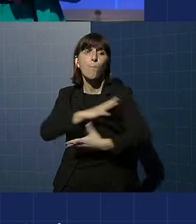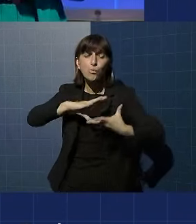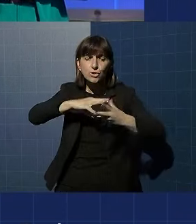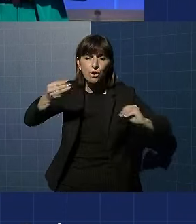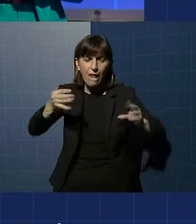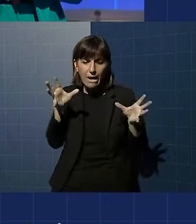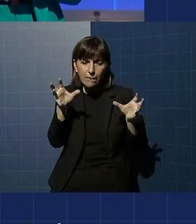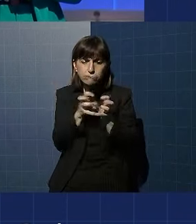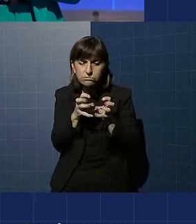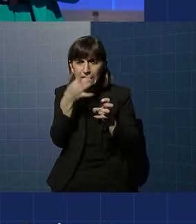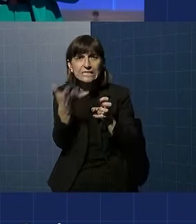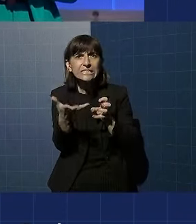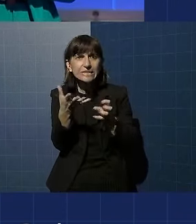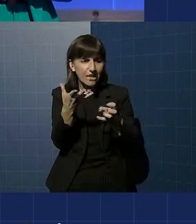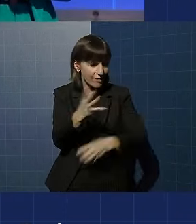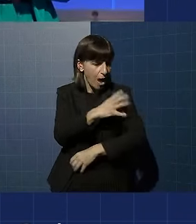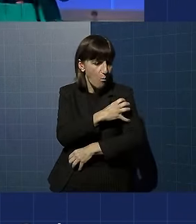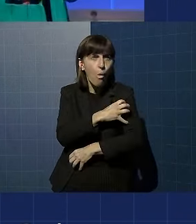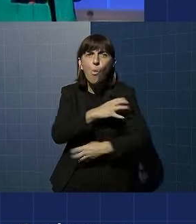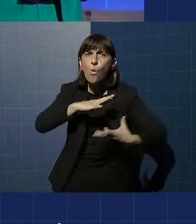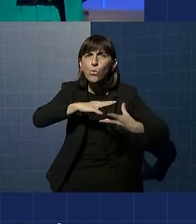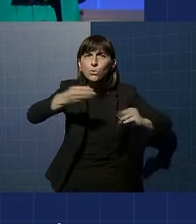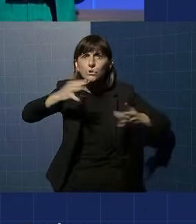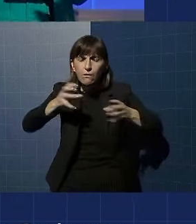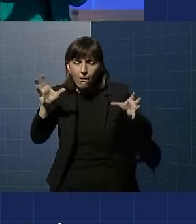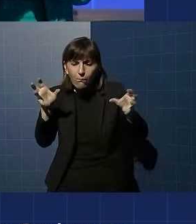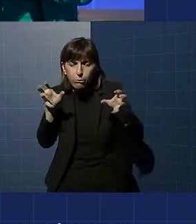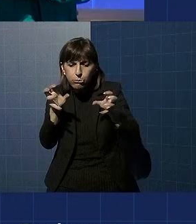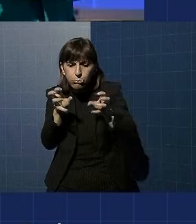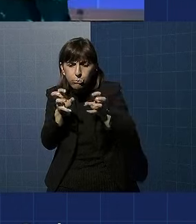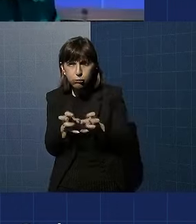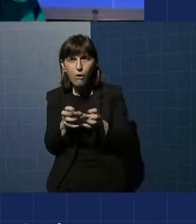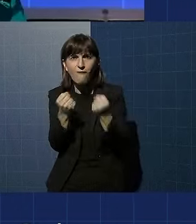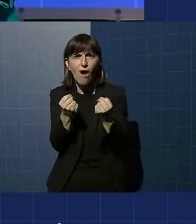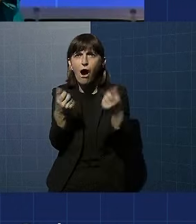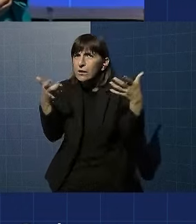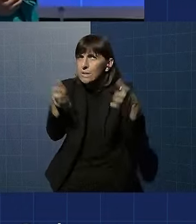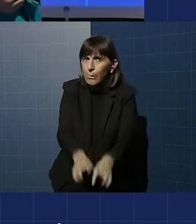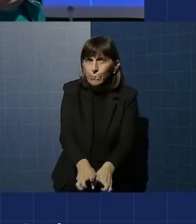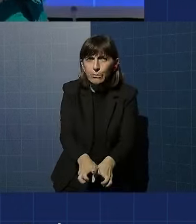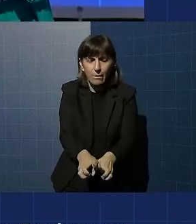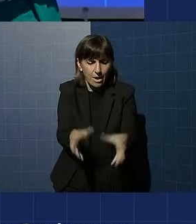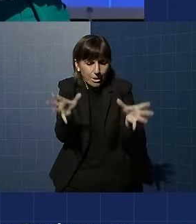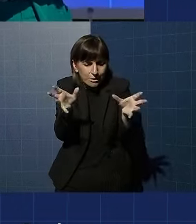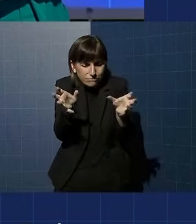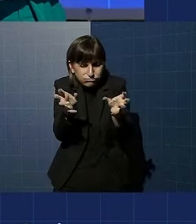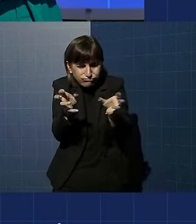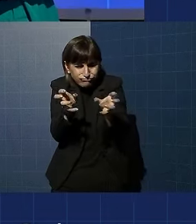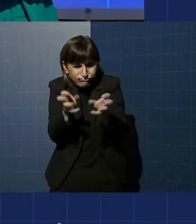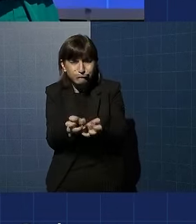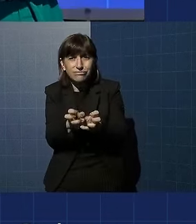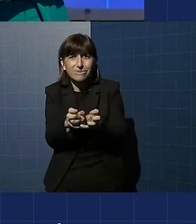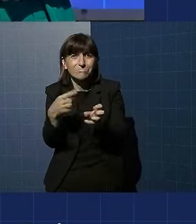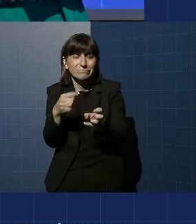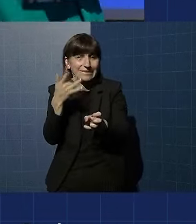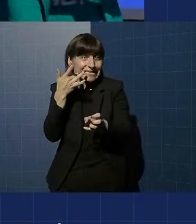basically lose mass and they lose strength. This is very simple. If I take a heavy bag here, I'm basically